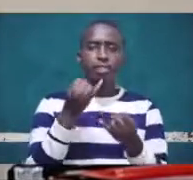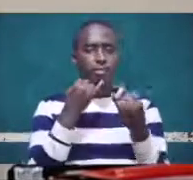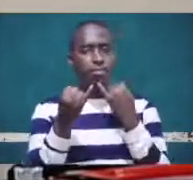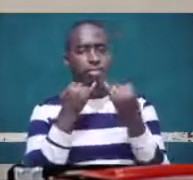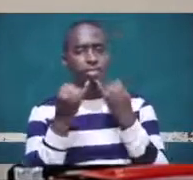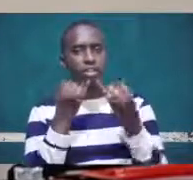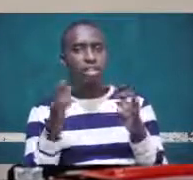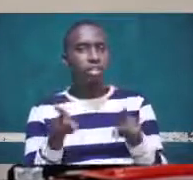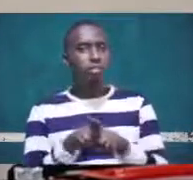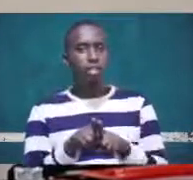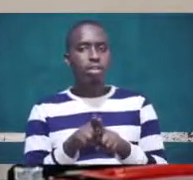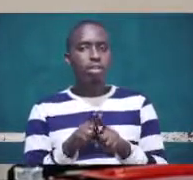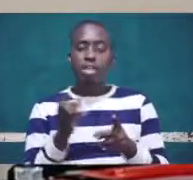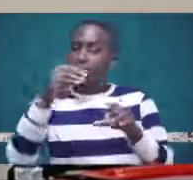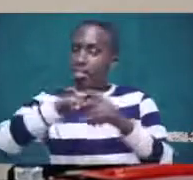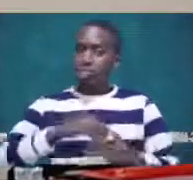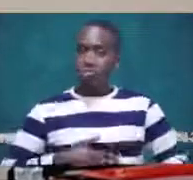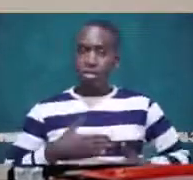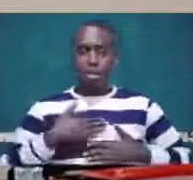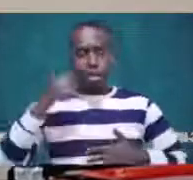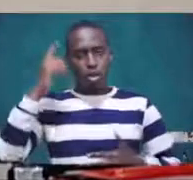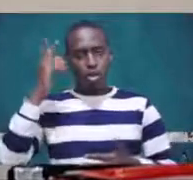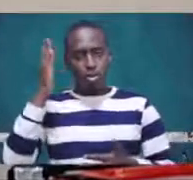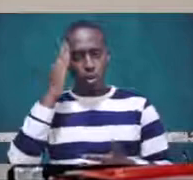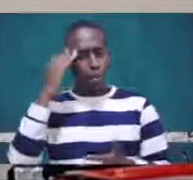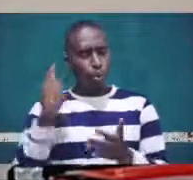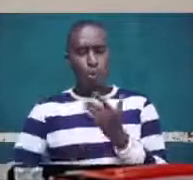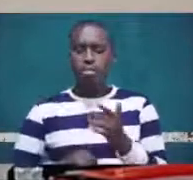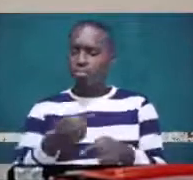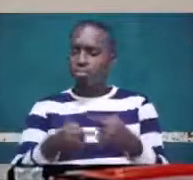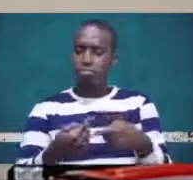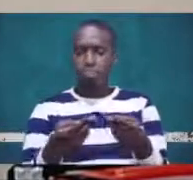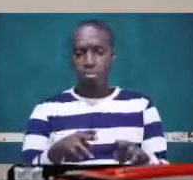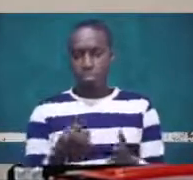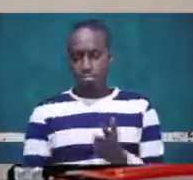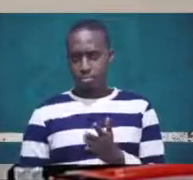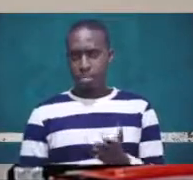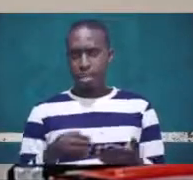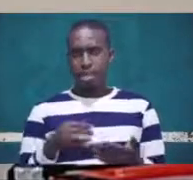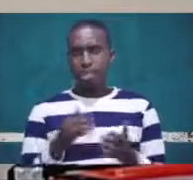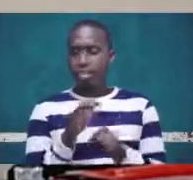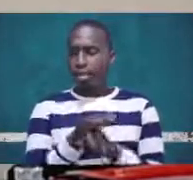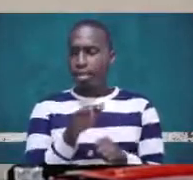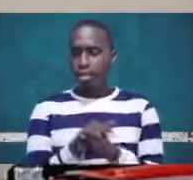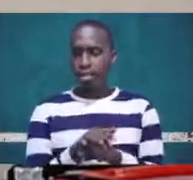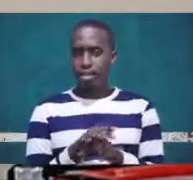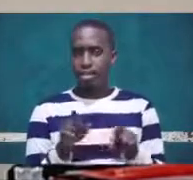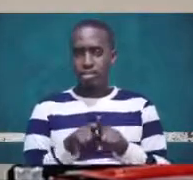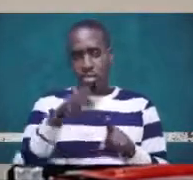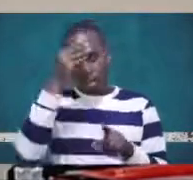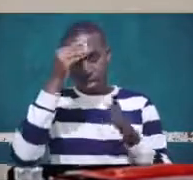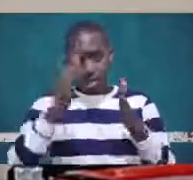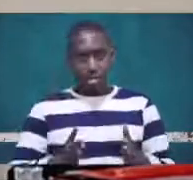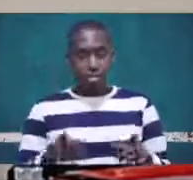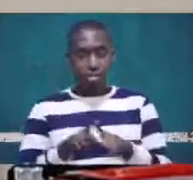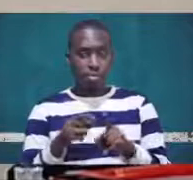never been able to get inside our body and know exactly what's going on. So in most cases, us as learners tend to